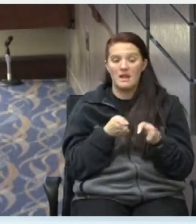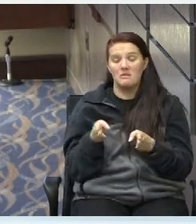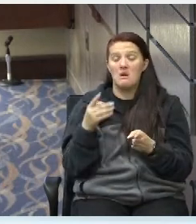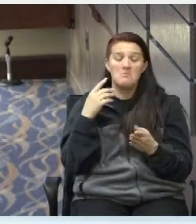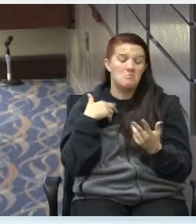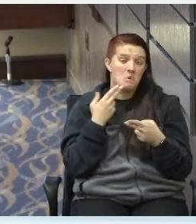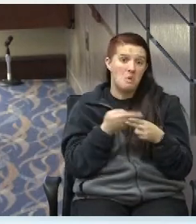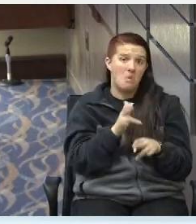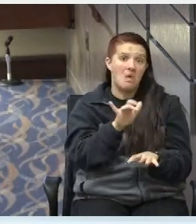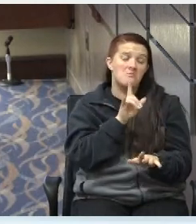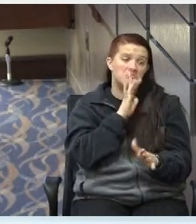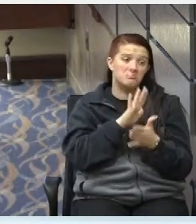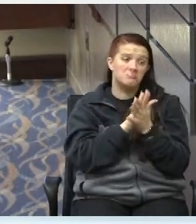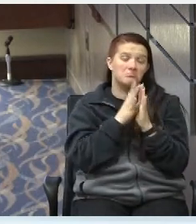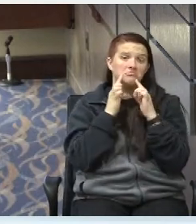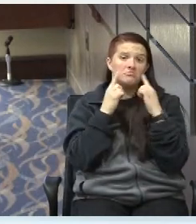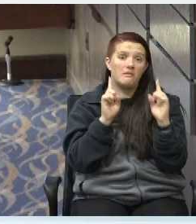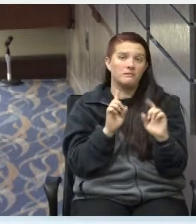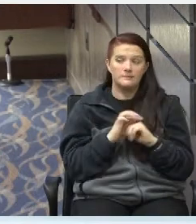success.